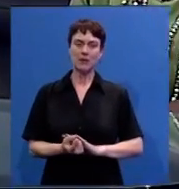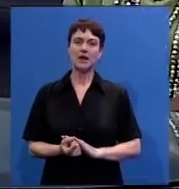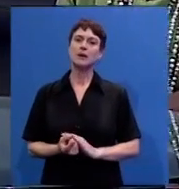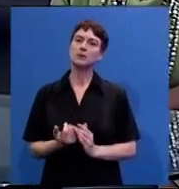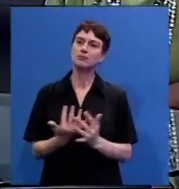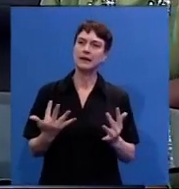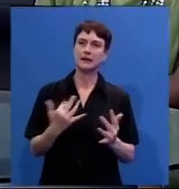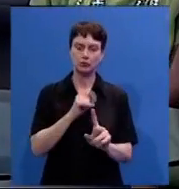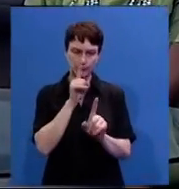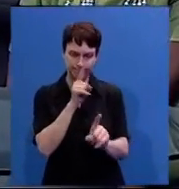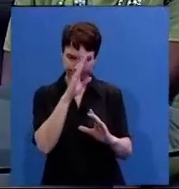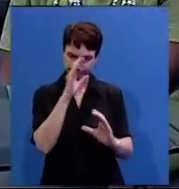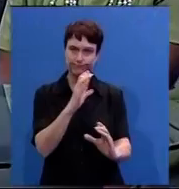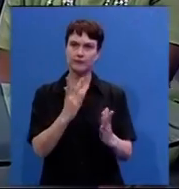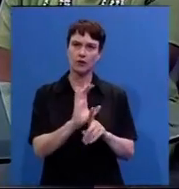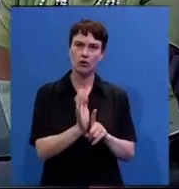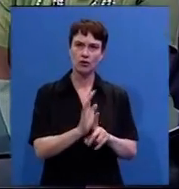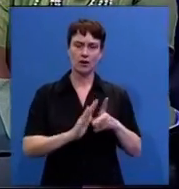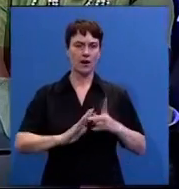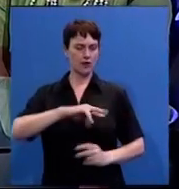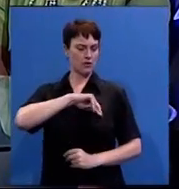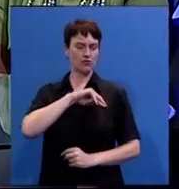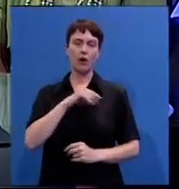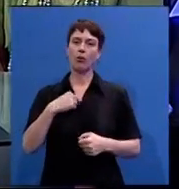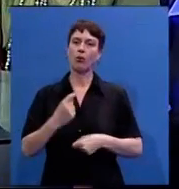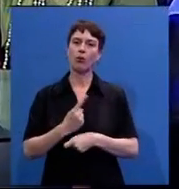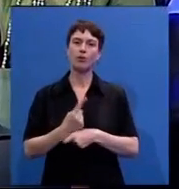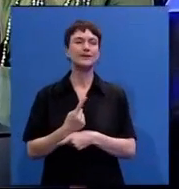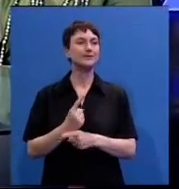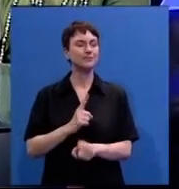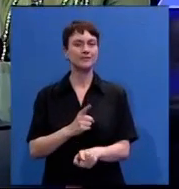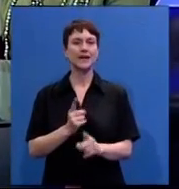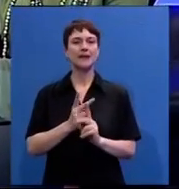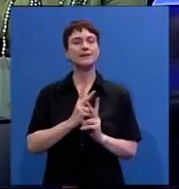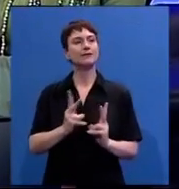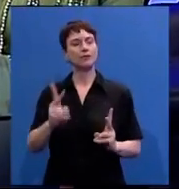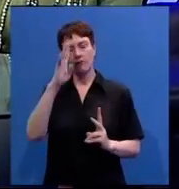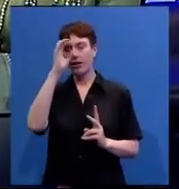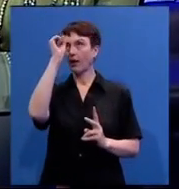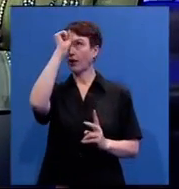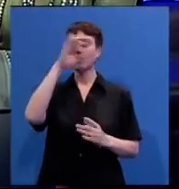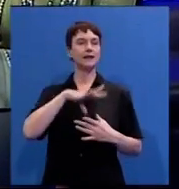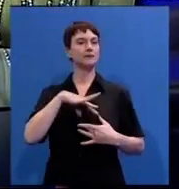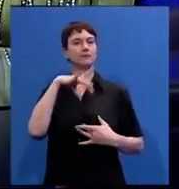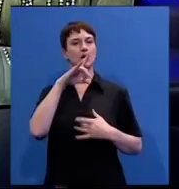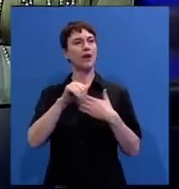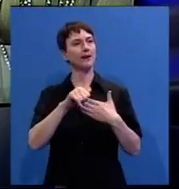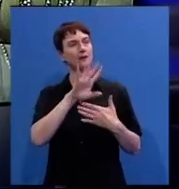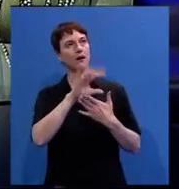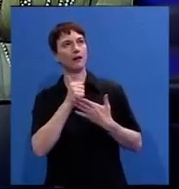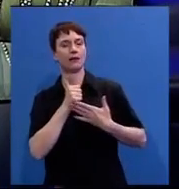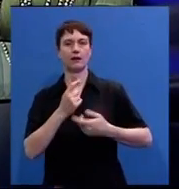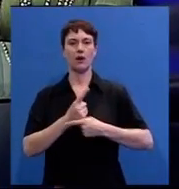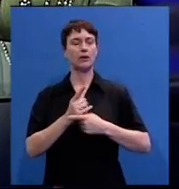our cultures and religions. We find refuge within our various faiths, our spiritual leaders and institutions